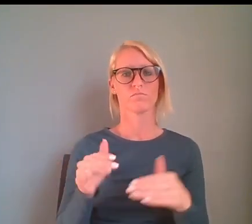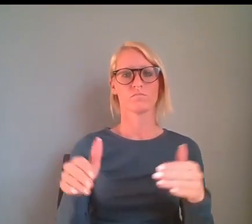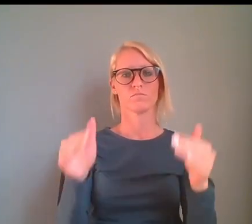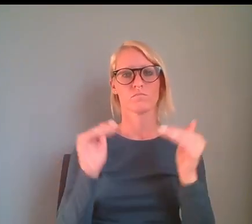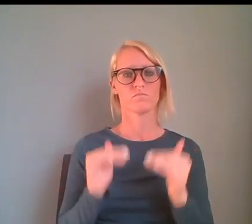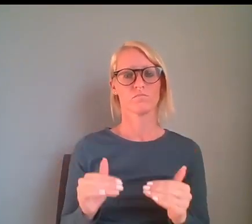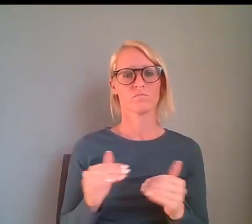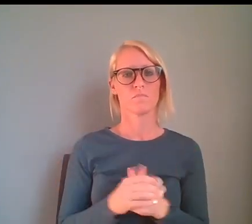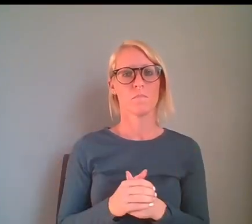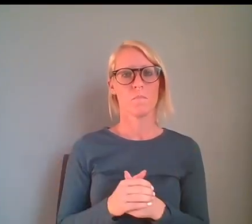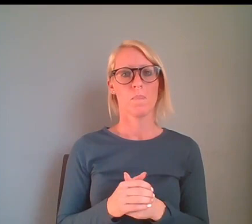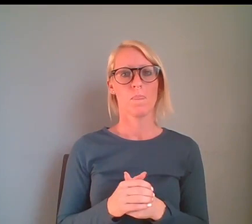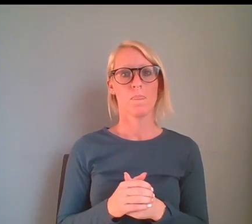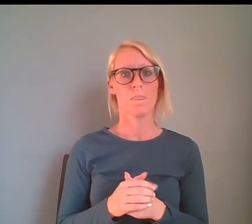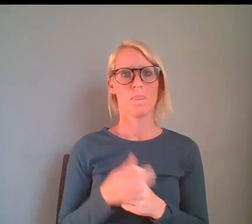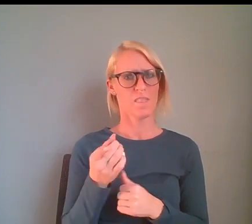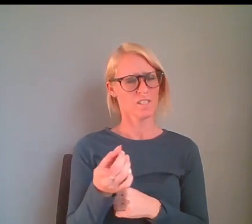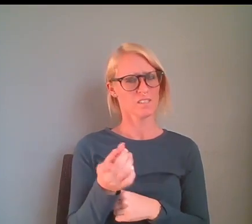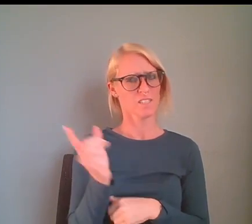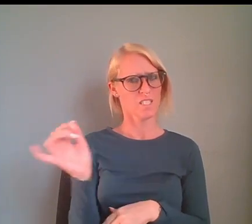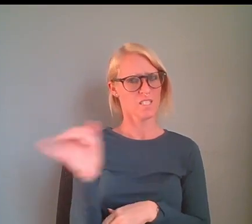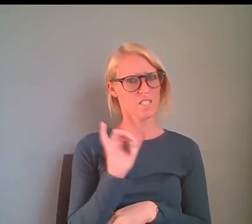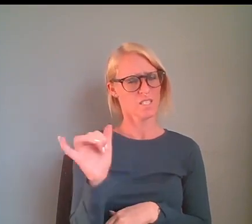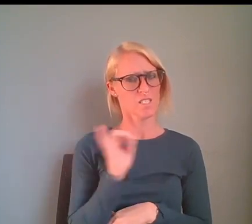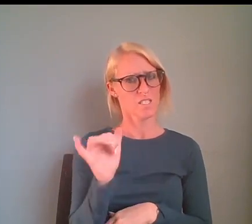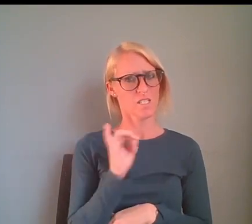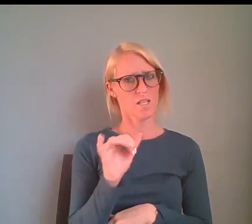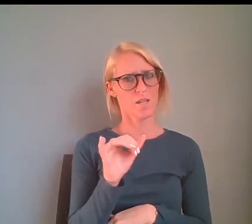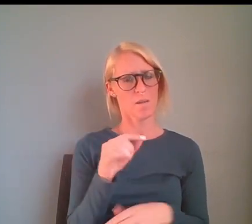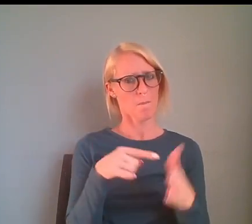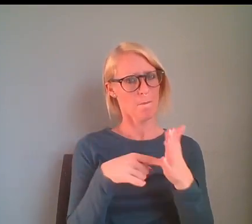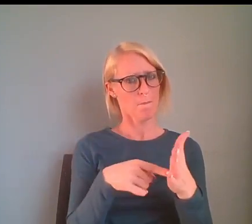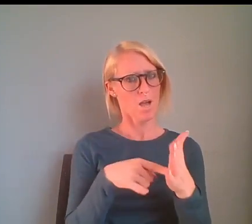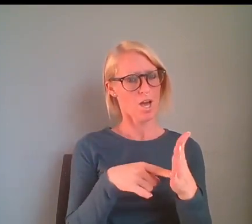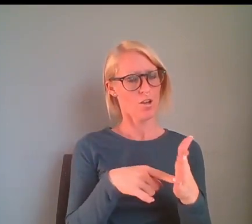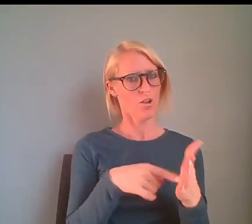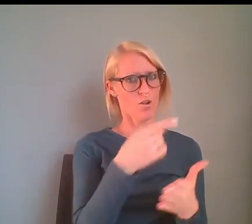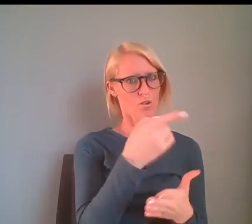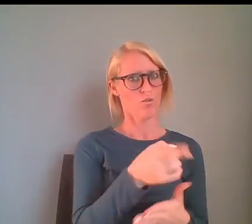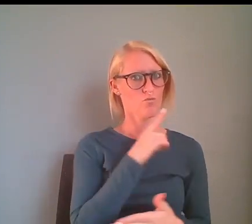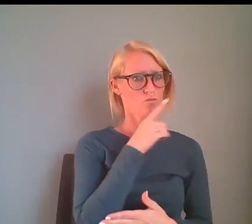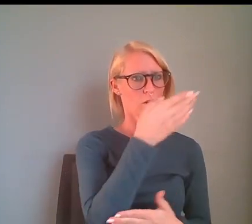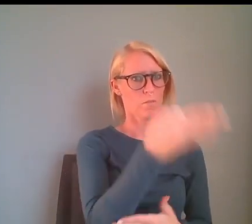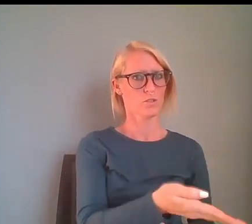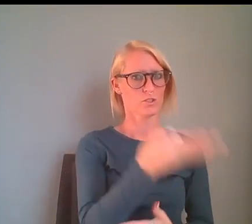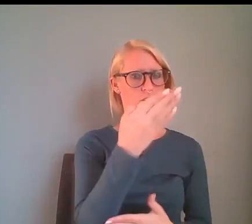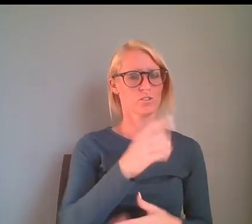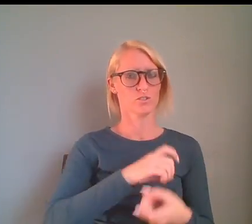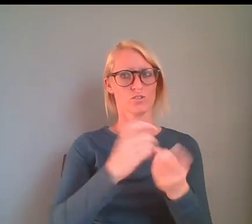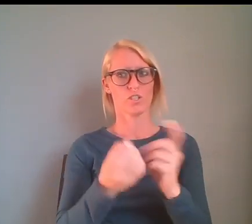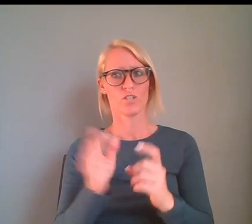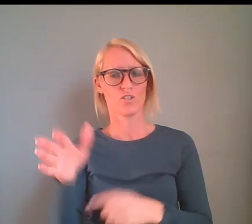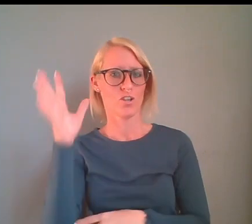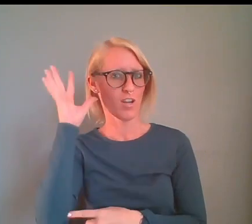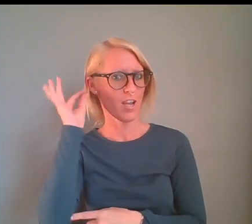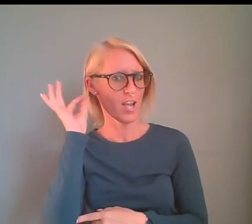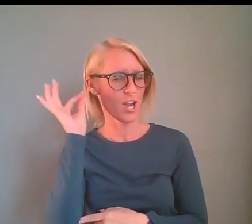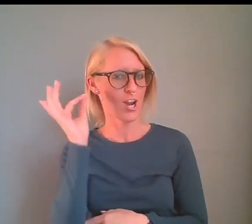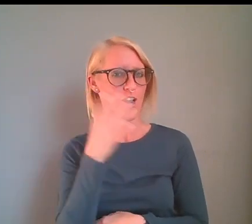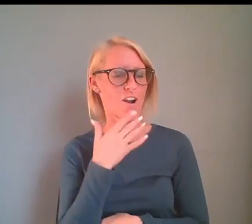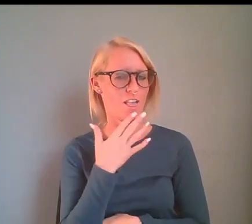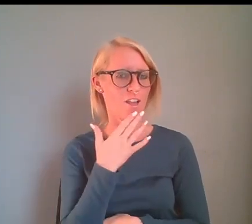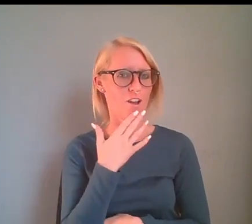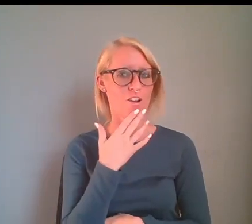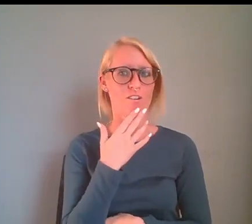I think this was all the same model, but I just gave her different hair color, which is a really fun thing to do. You can do anything you want when you're an